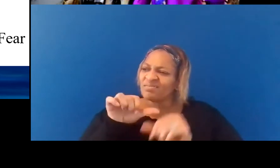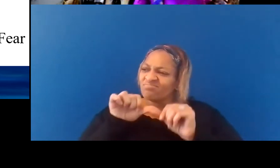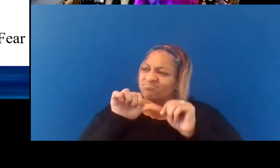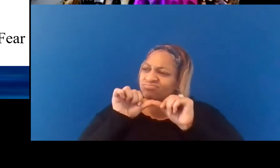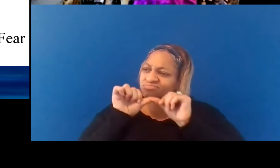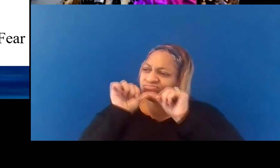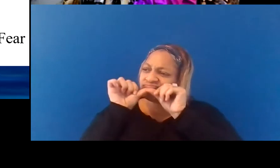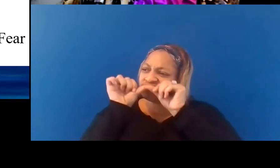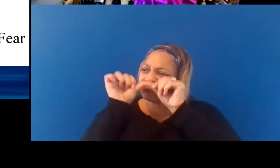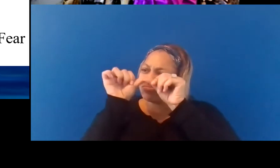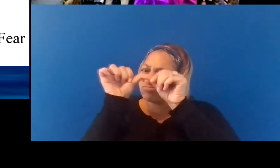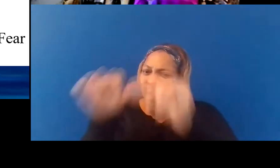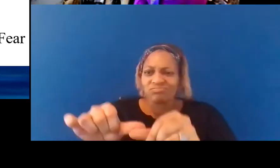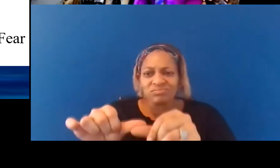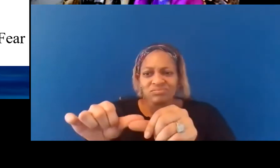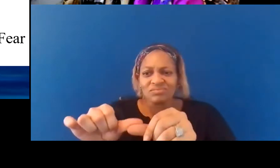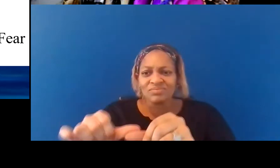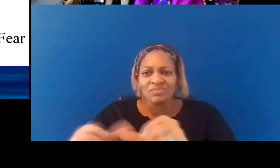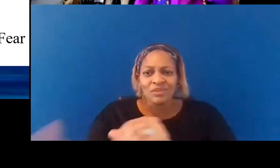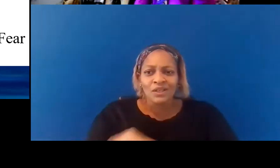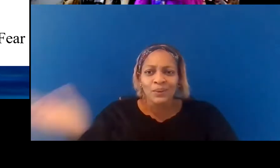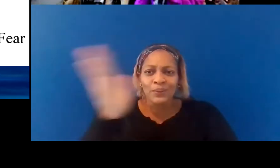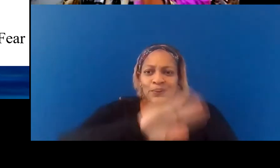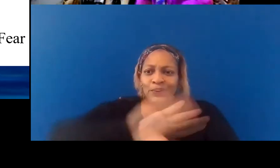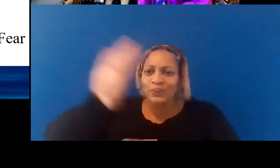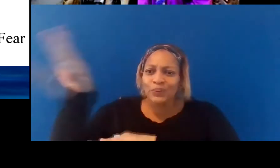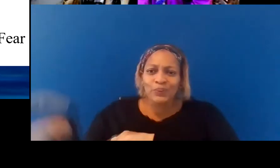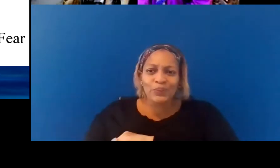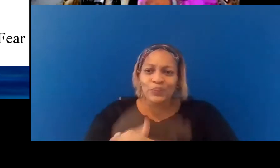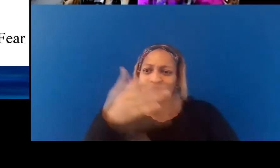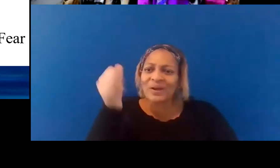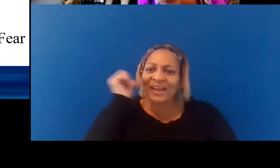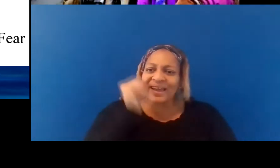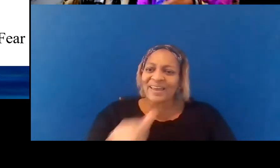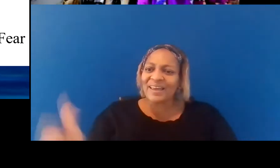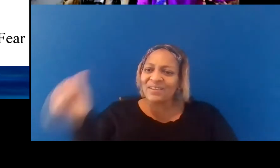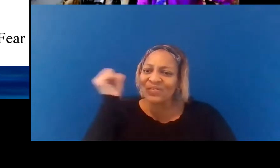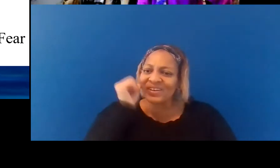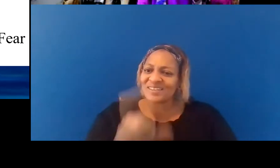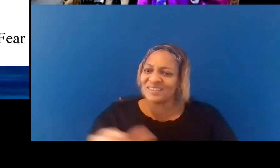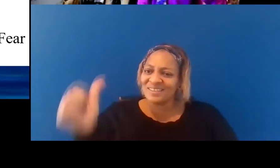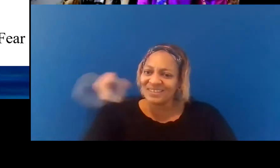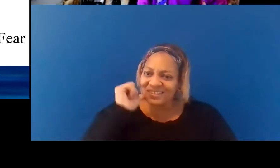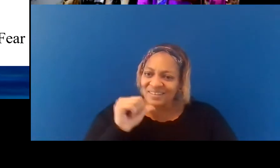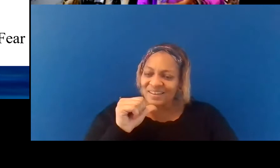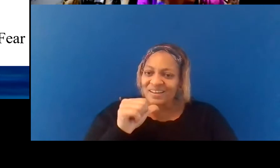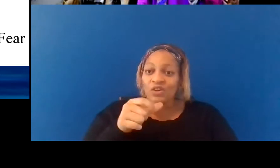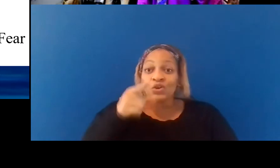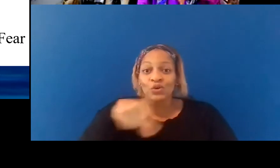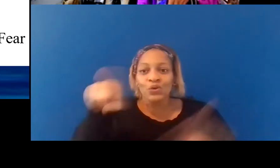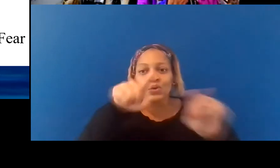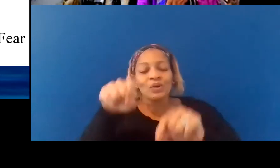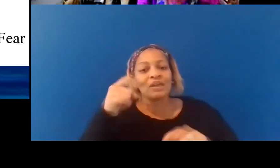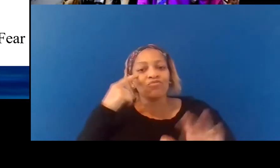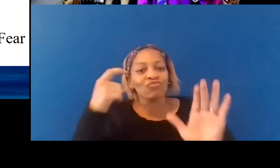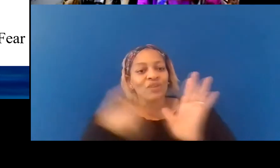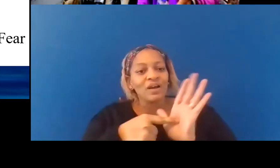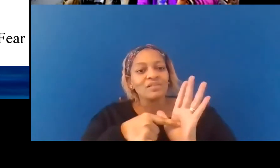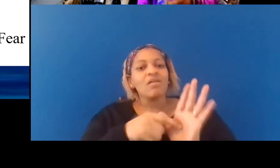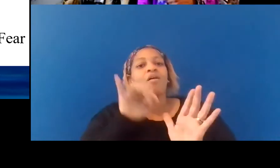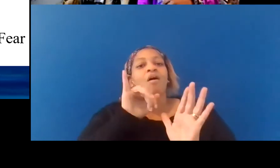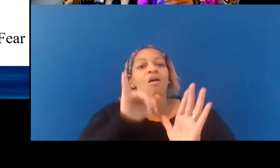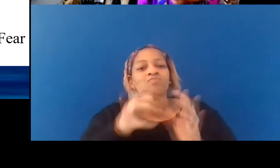every day, moment by moment opportunity to recognize the sacredness of and